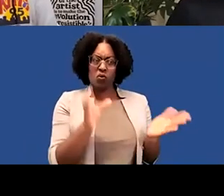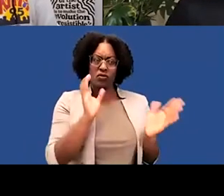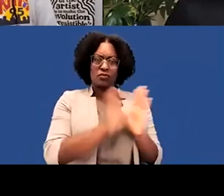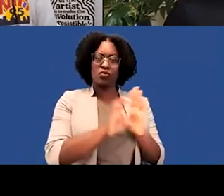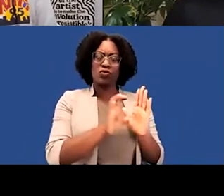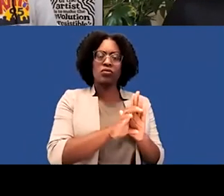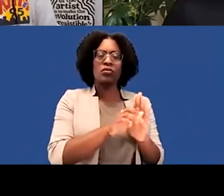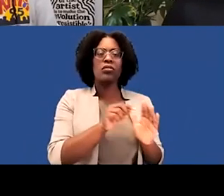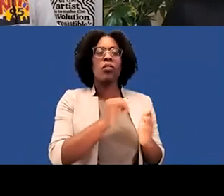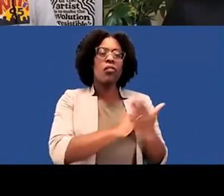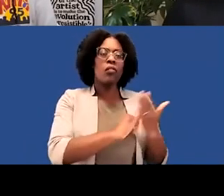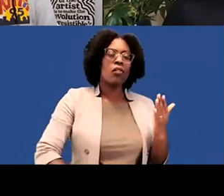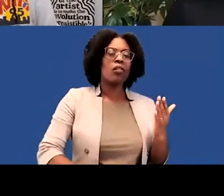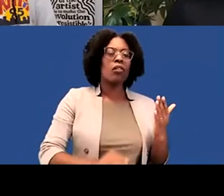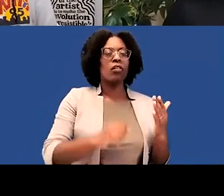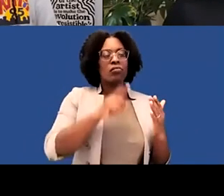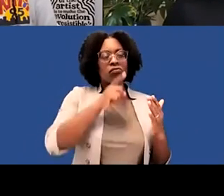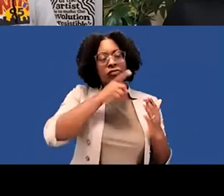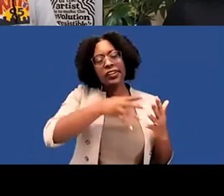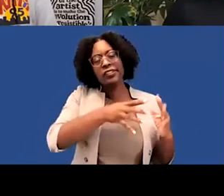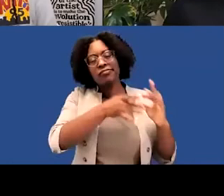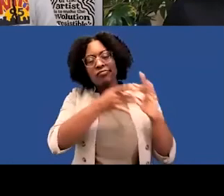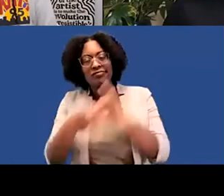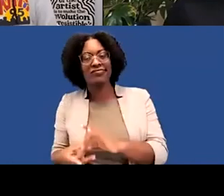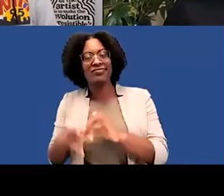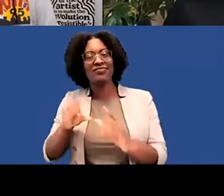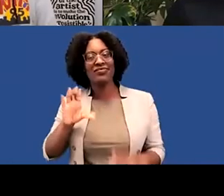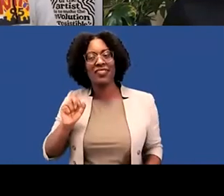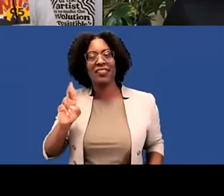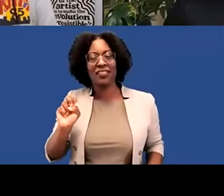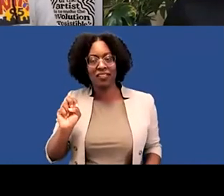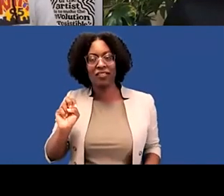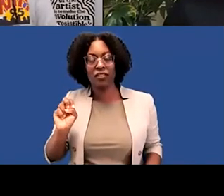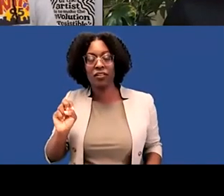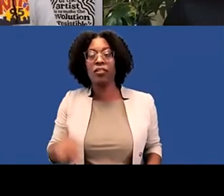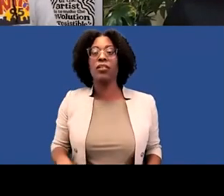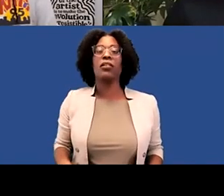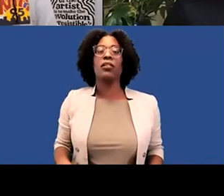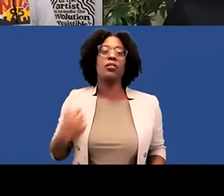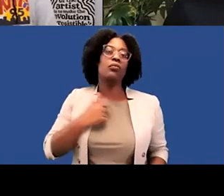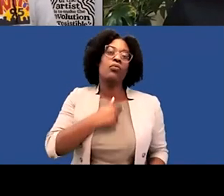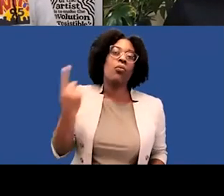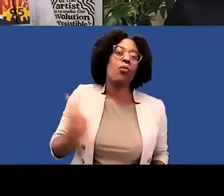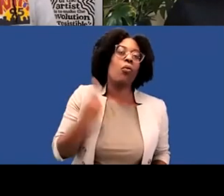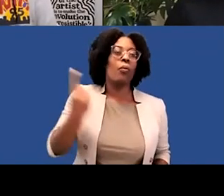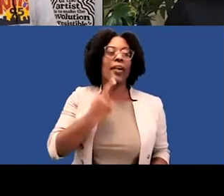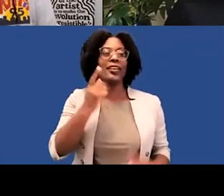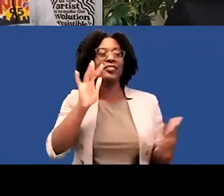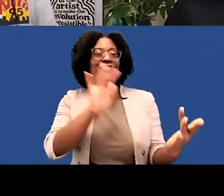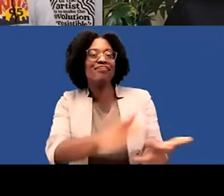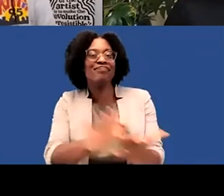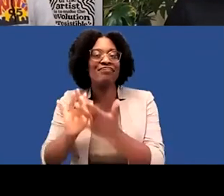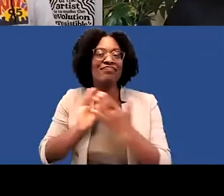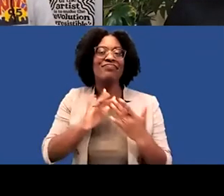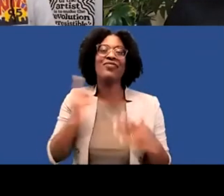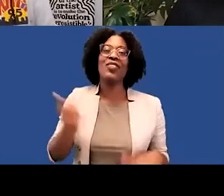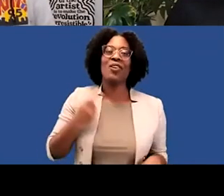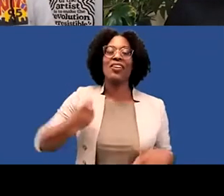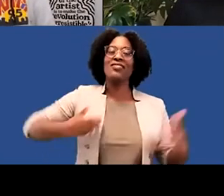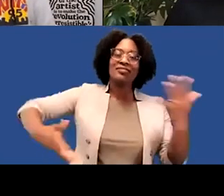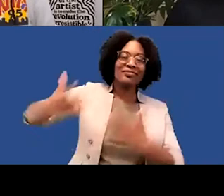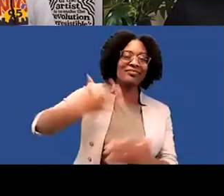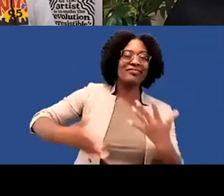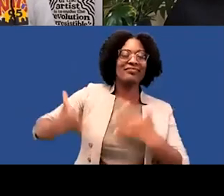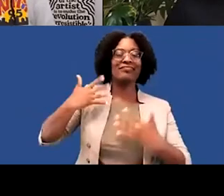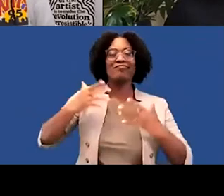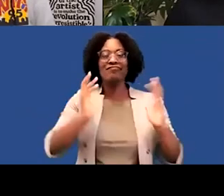that formed the basis of Kimberly and I's relationship, you know, we're always in contact and in touch and talking about, you know,